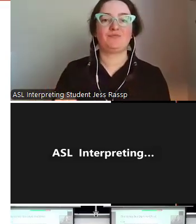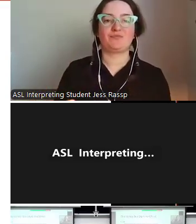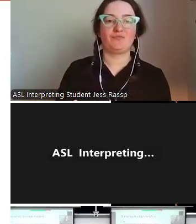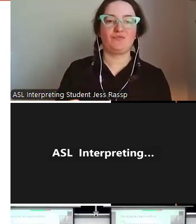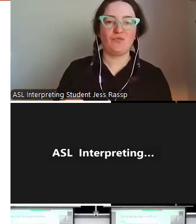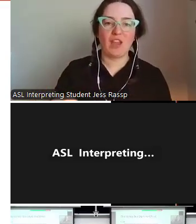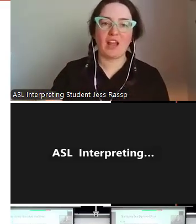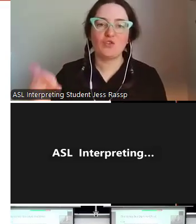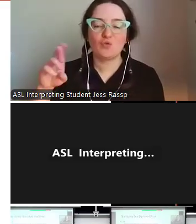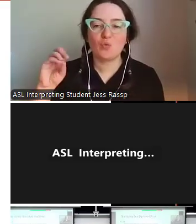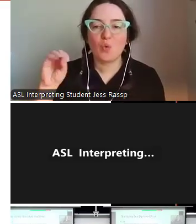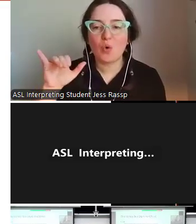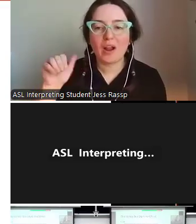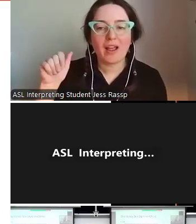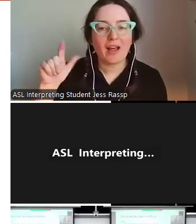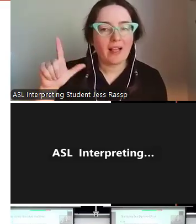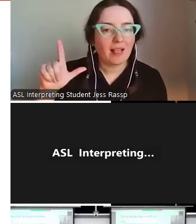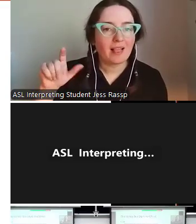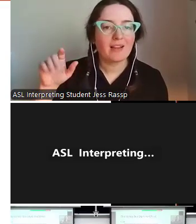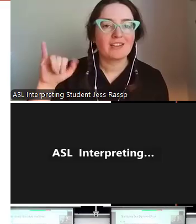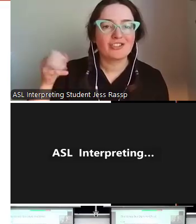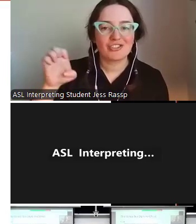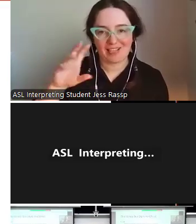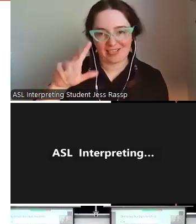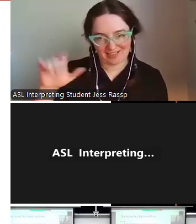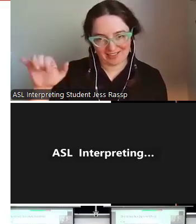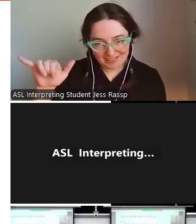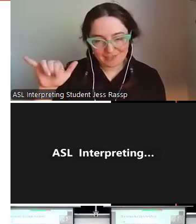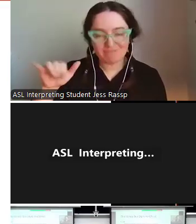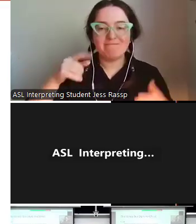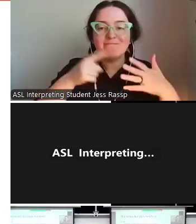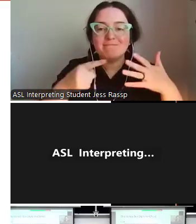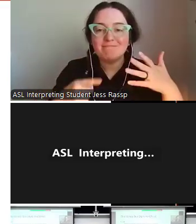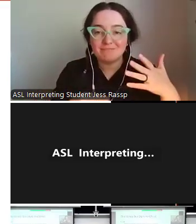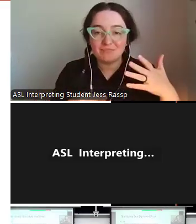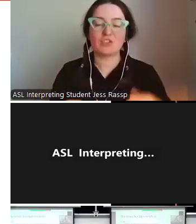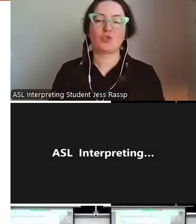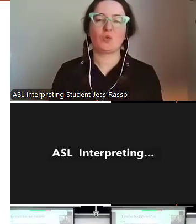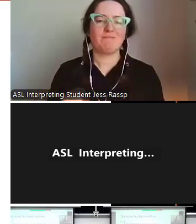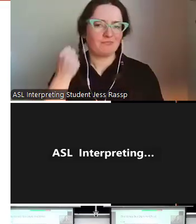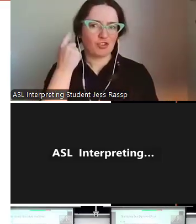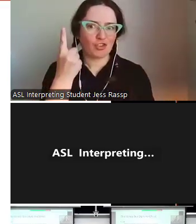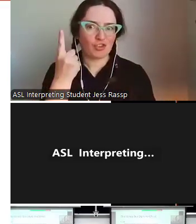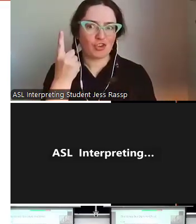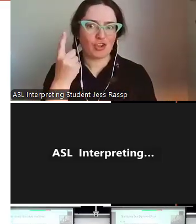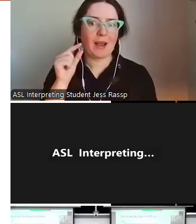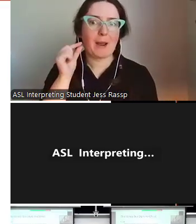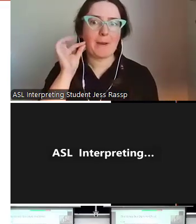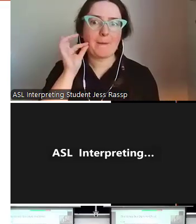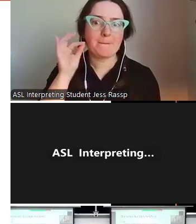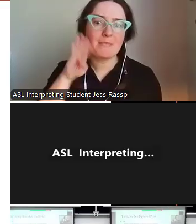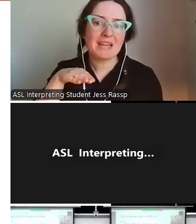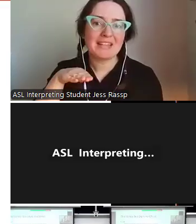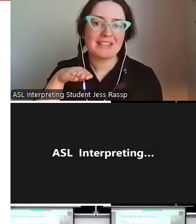honeybee, is actually not native to America. All right, it's been naturalized here, and it was introduced by the American settlers